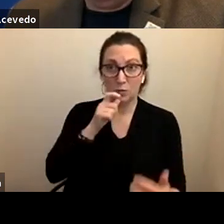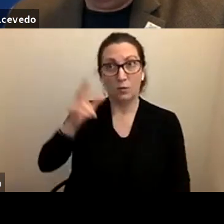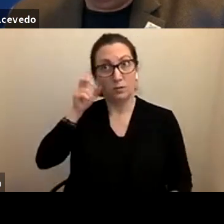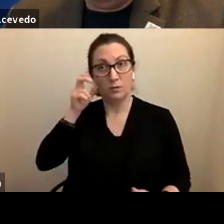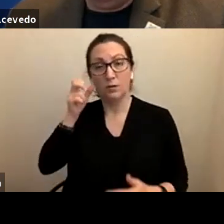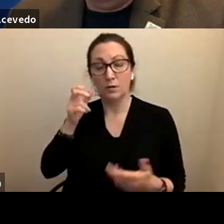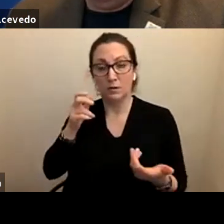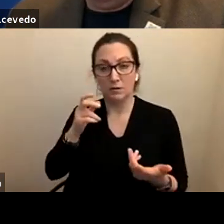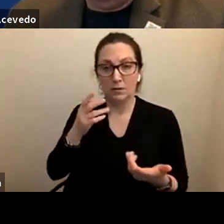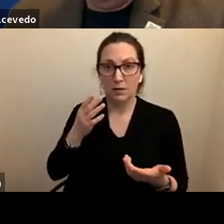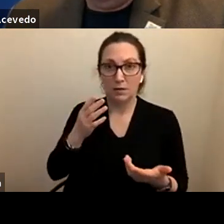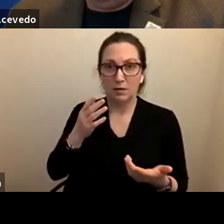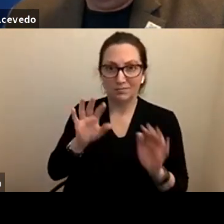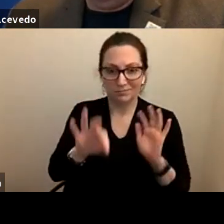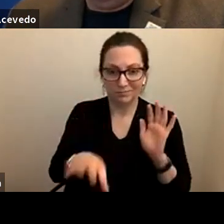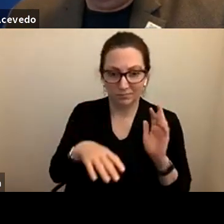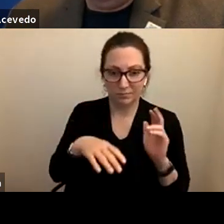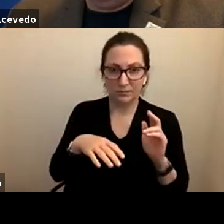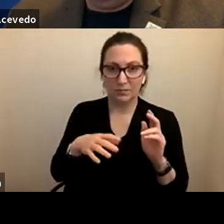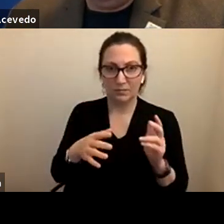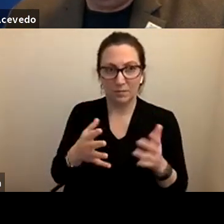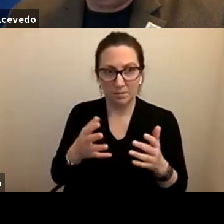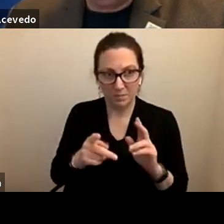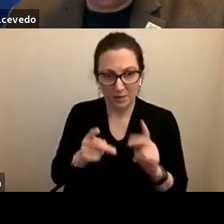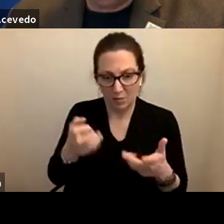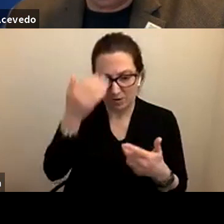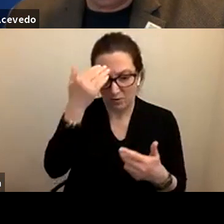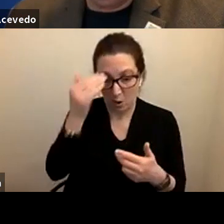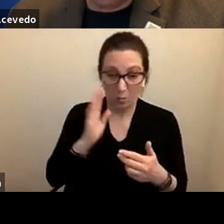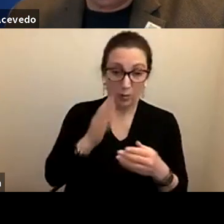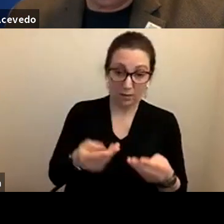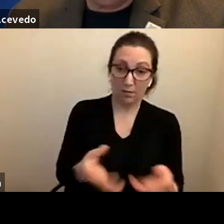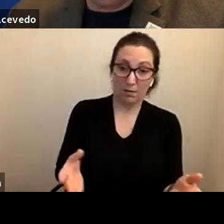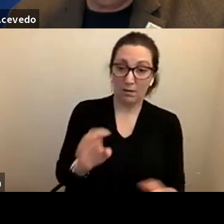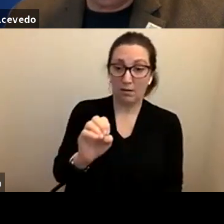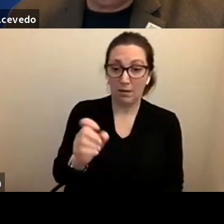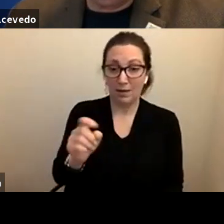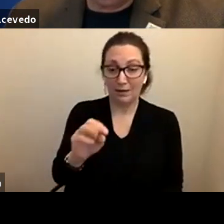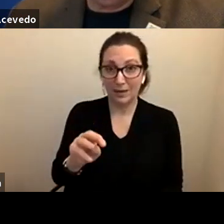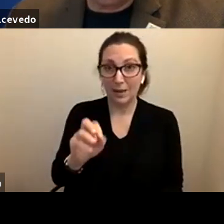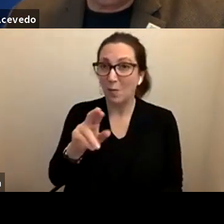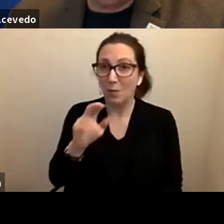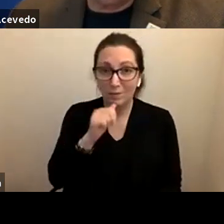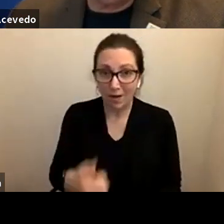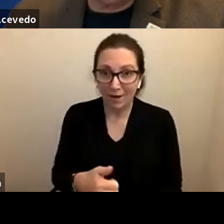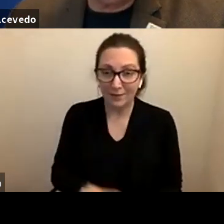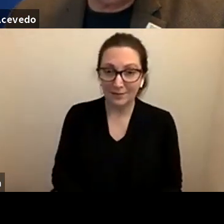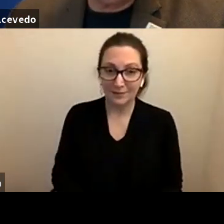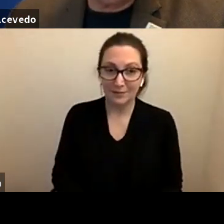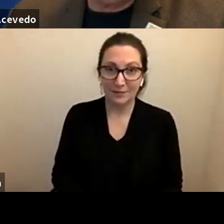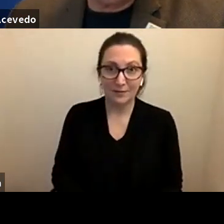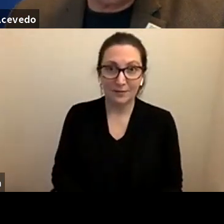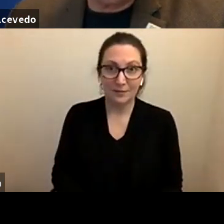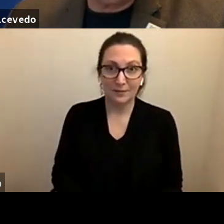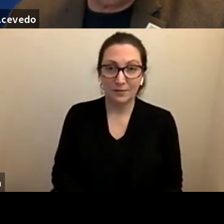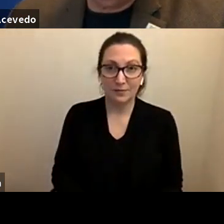is, are we giving an exam or are we not giving an exam? And I think we just need to get to the point about that. I'm not